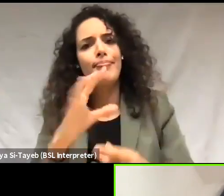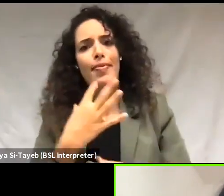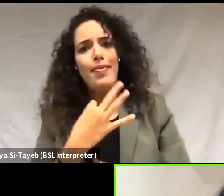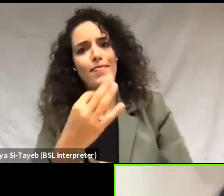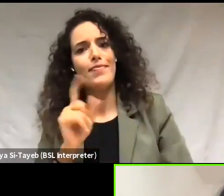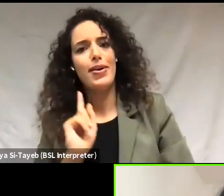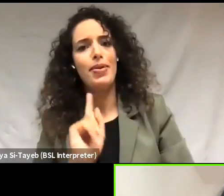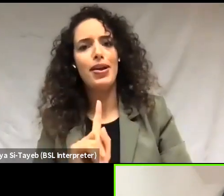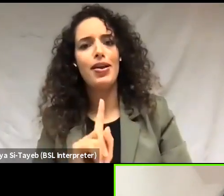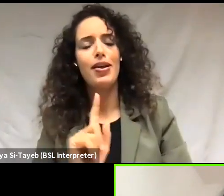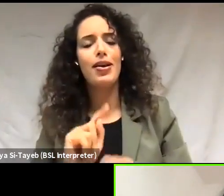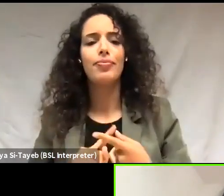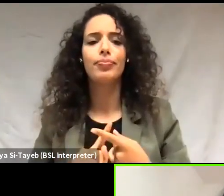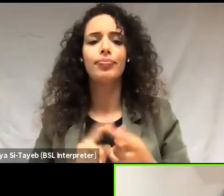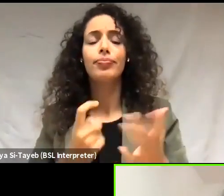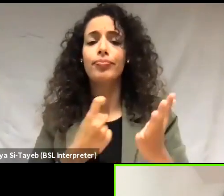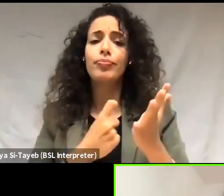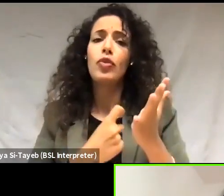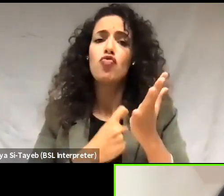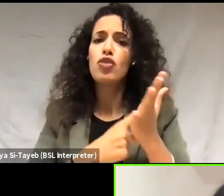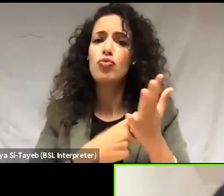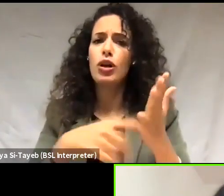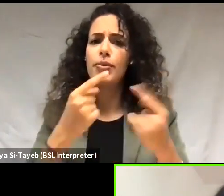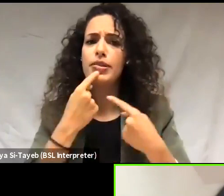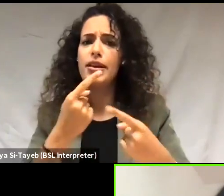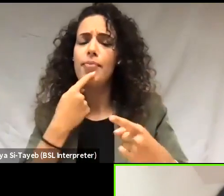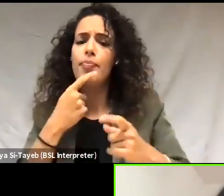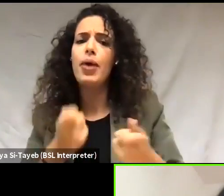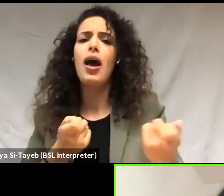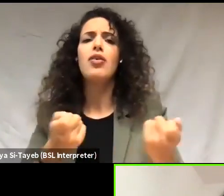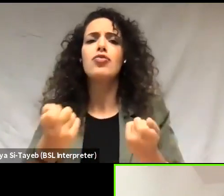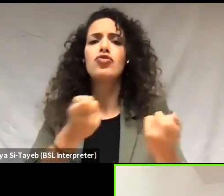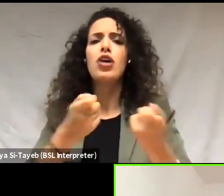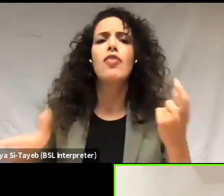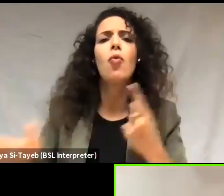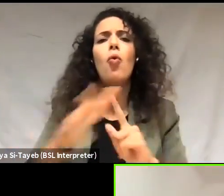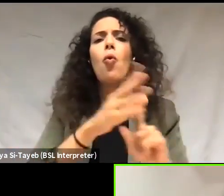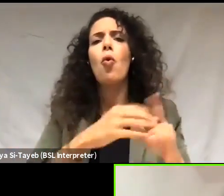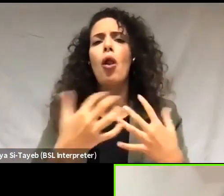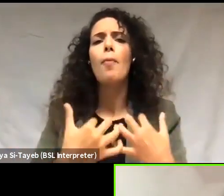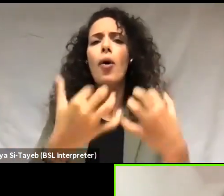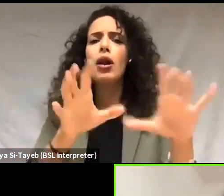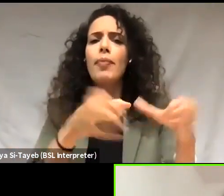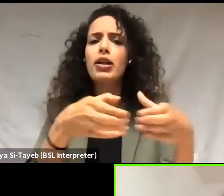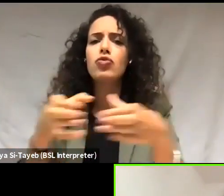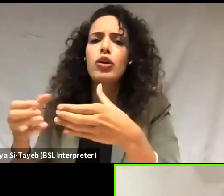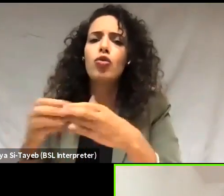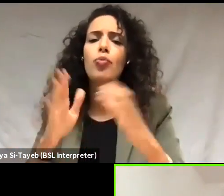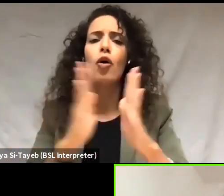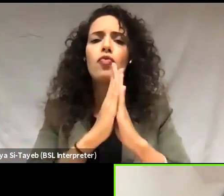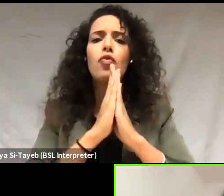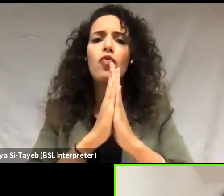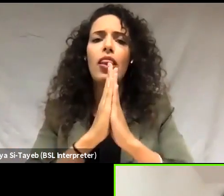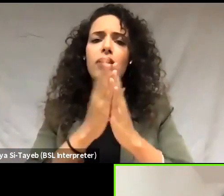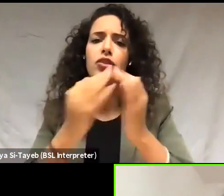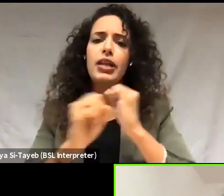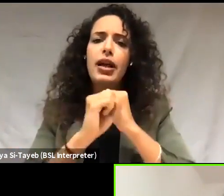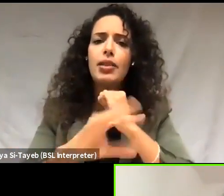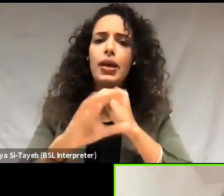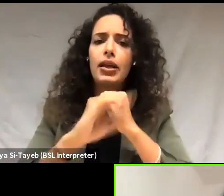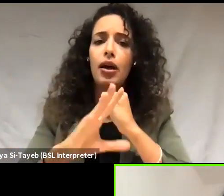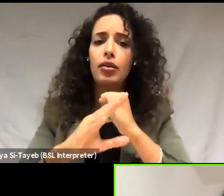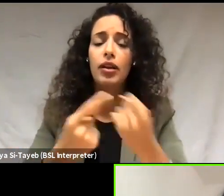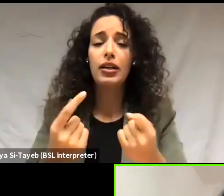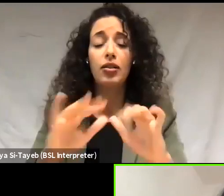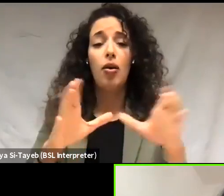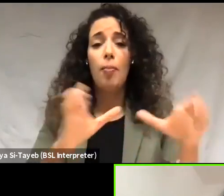as Rana mentioned, I'm the chair of the All Parties Parliamentary Group on Religious Literacy in the Media, which is a cross-party group which